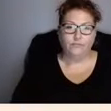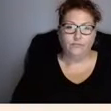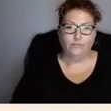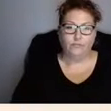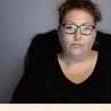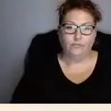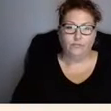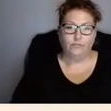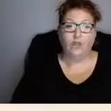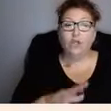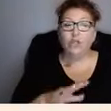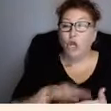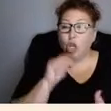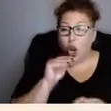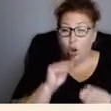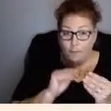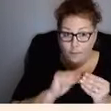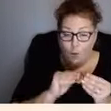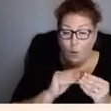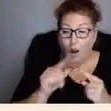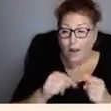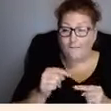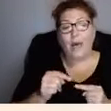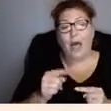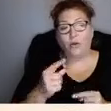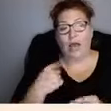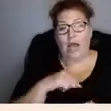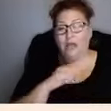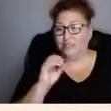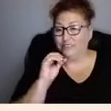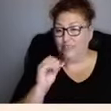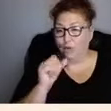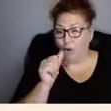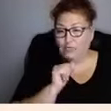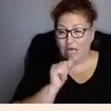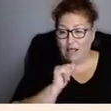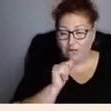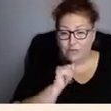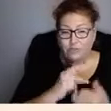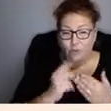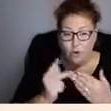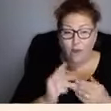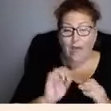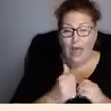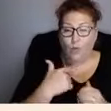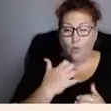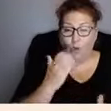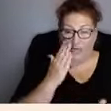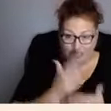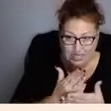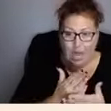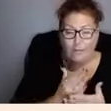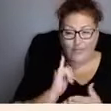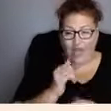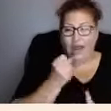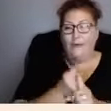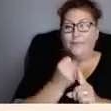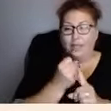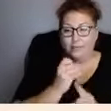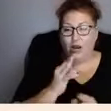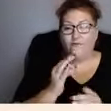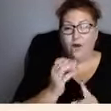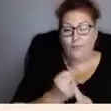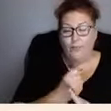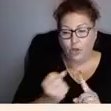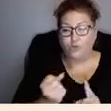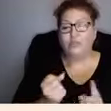To learn more about our Zero Tolerance Initiative and how we want to stop the epidemic of abuse, neglect, and